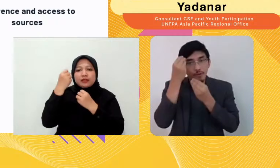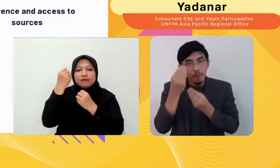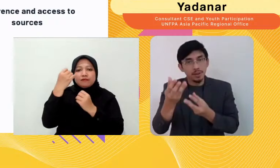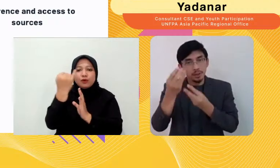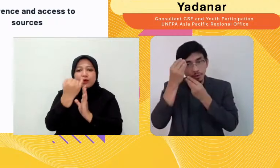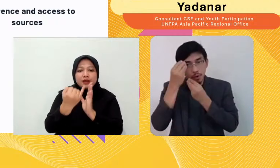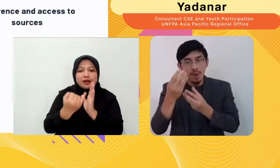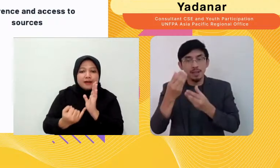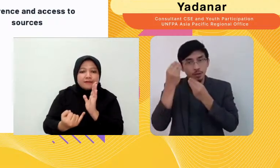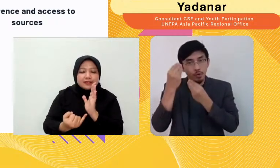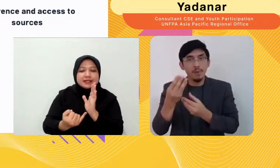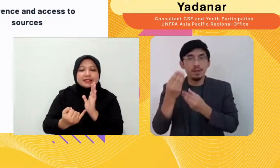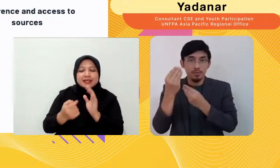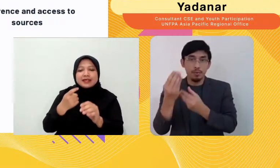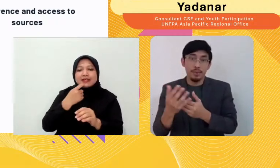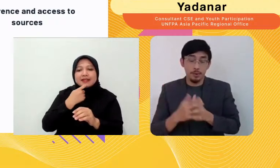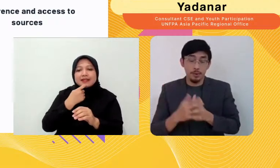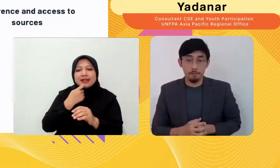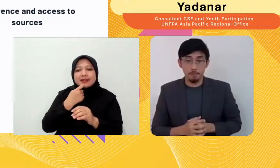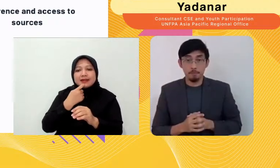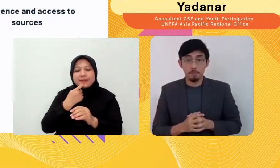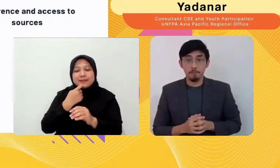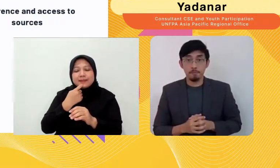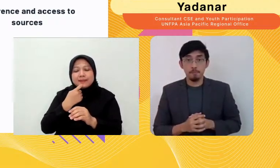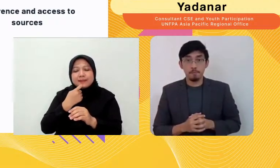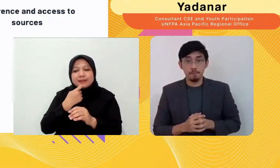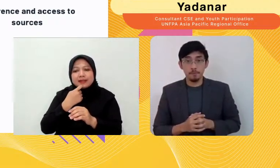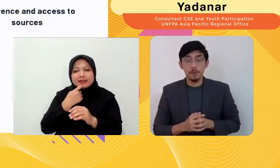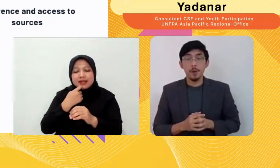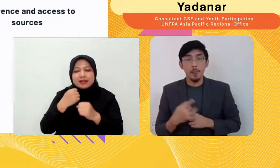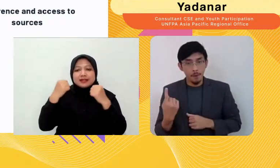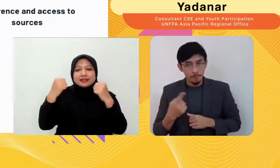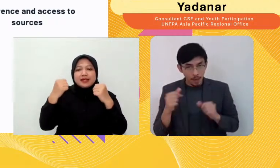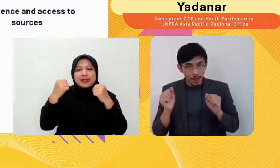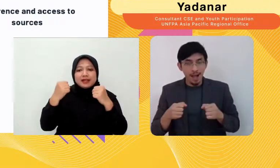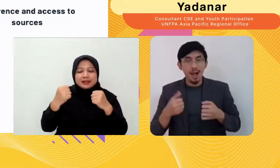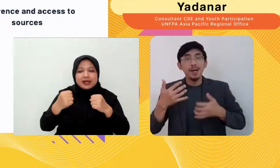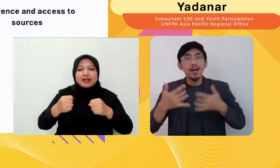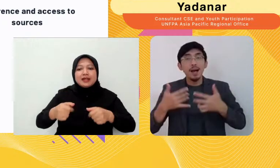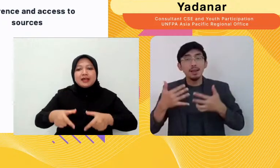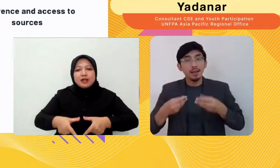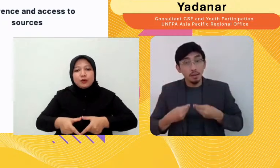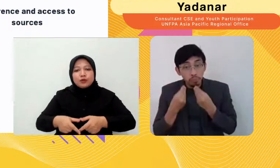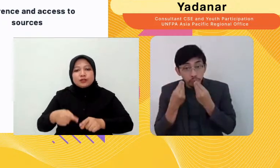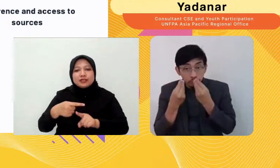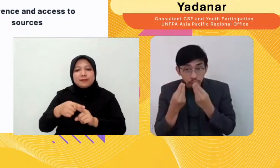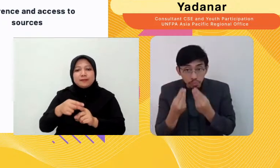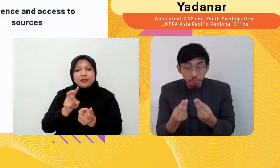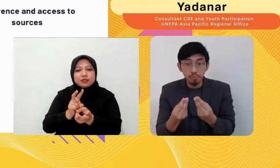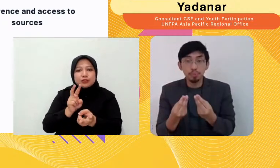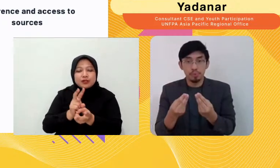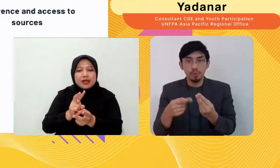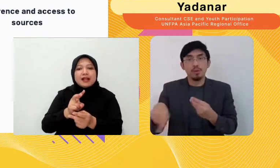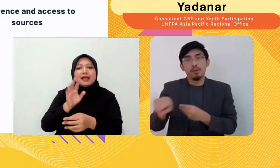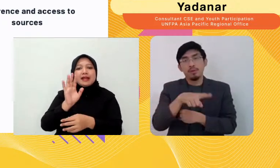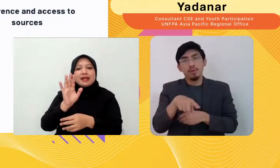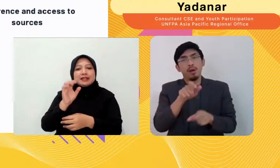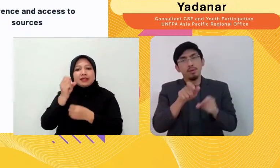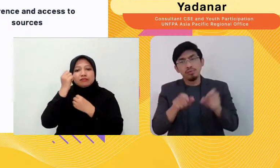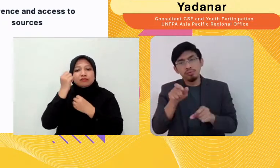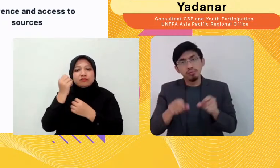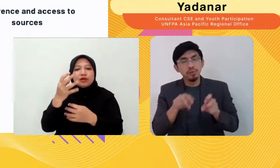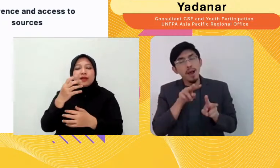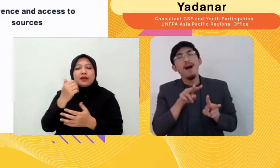to the audience, and those content resources should be clearly and comprehensively stated, and